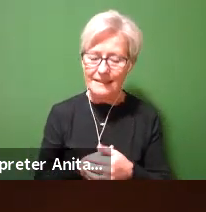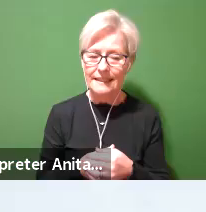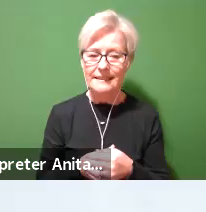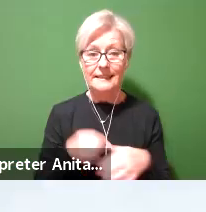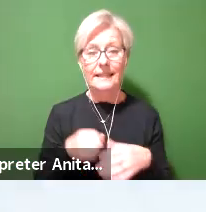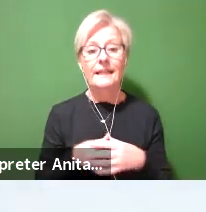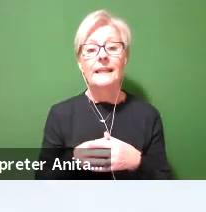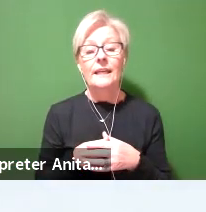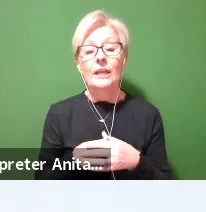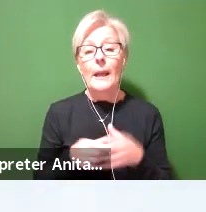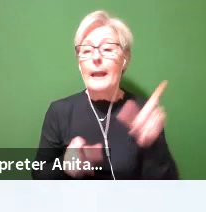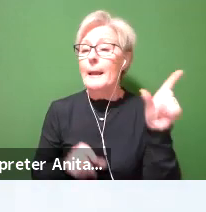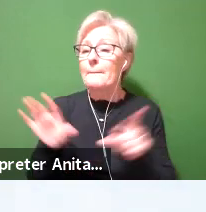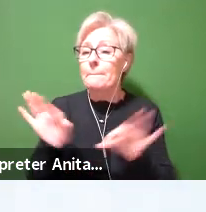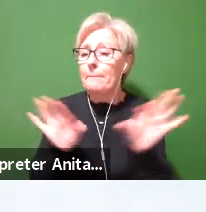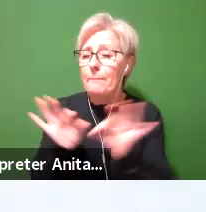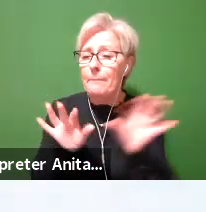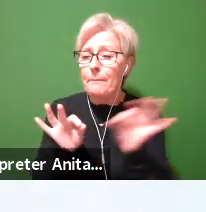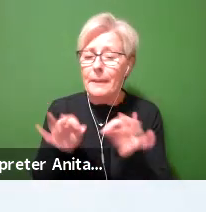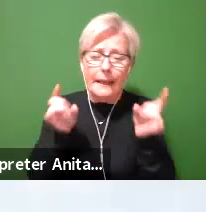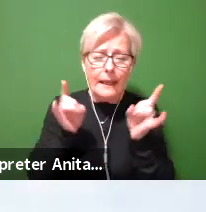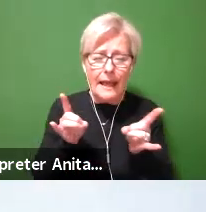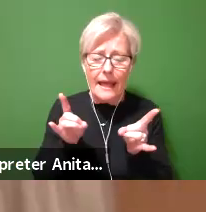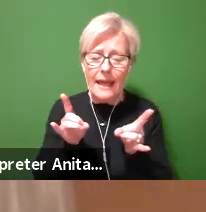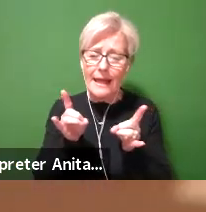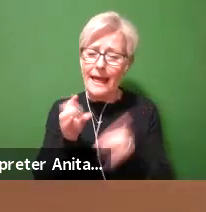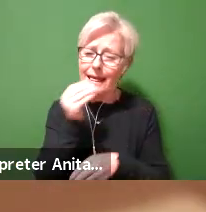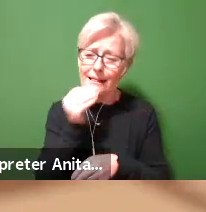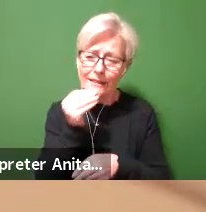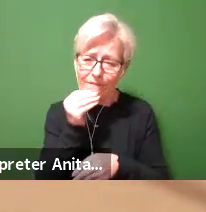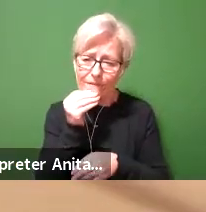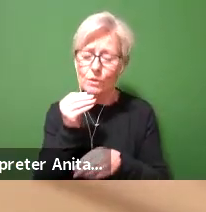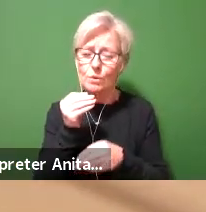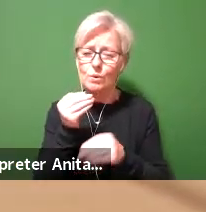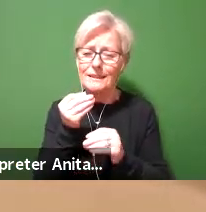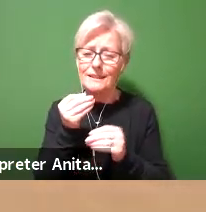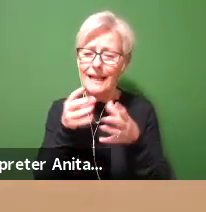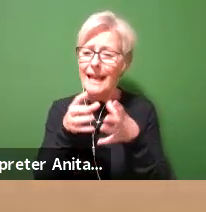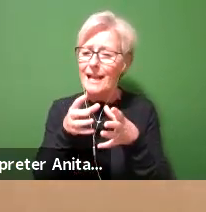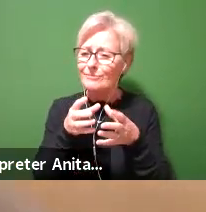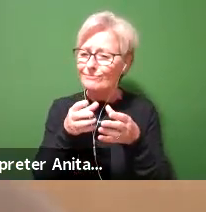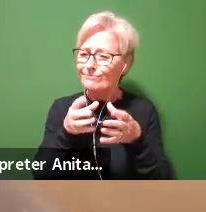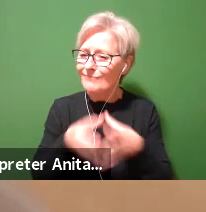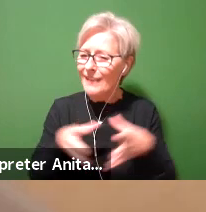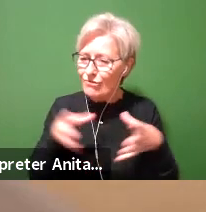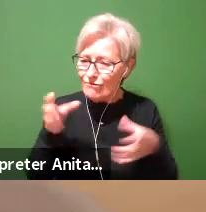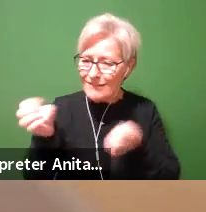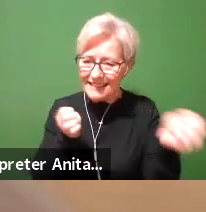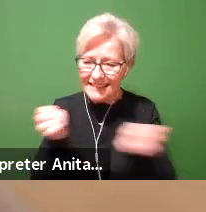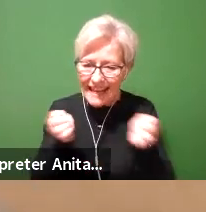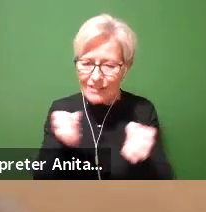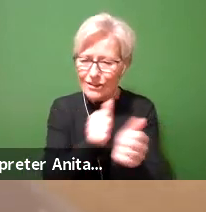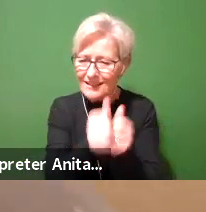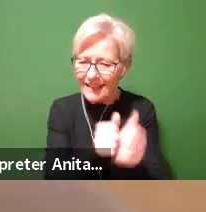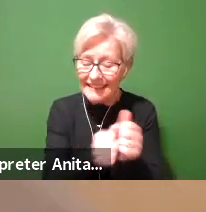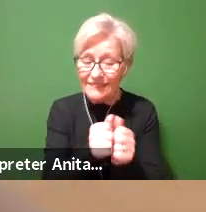methods, monitoring your portions, and getting adequate physical activity are all part of keeping yourself at a healthy weight. Eating